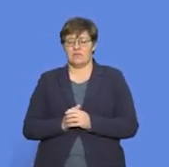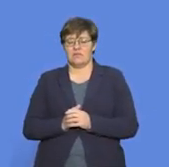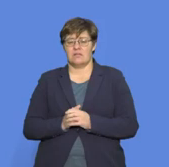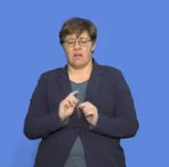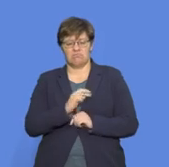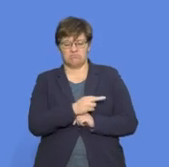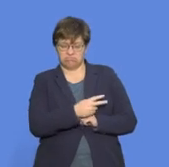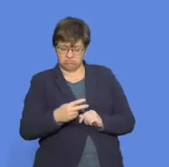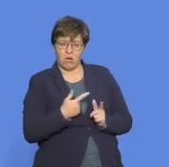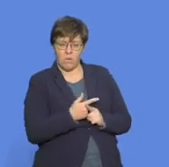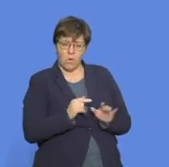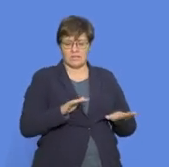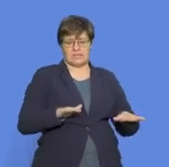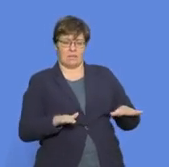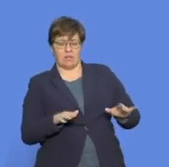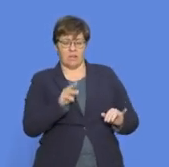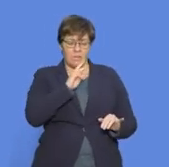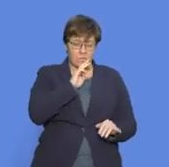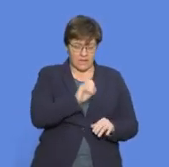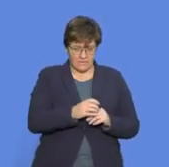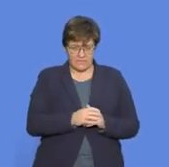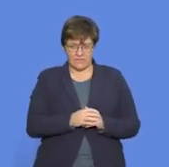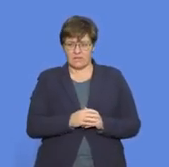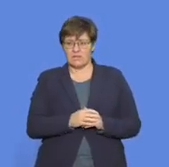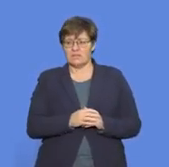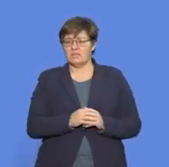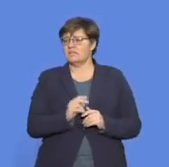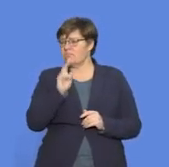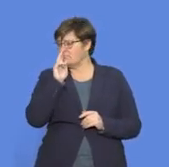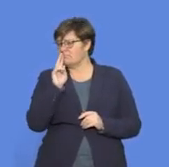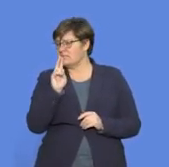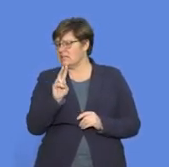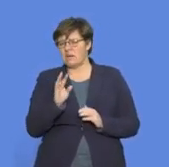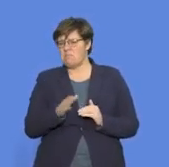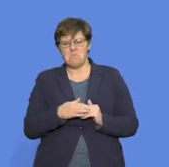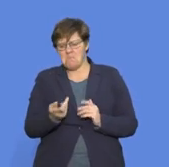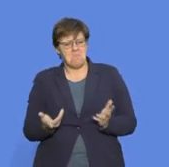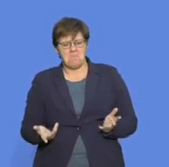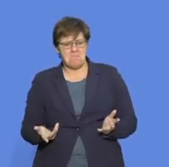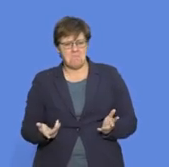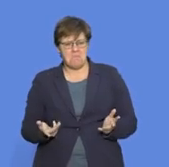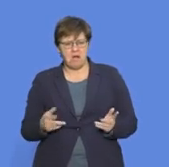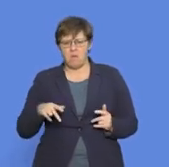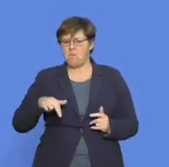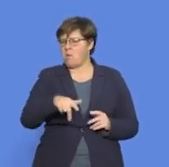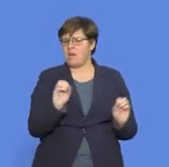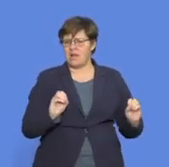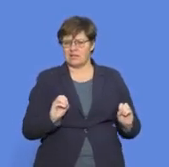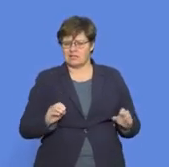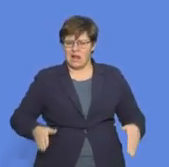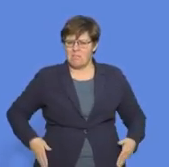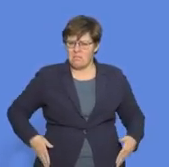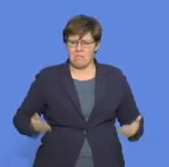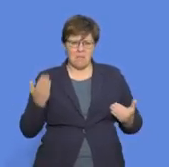propeller or as a stabilizer in the water. And even we can't see anymore, we don't see any evidence of